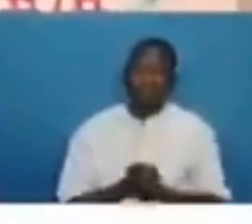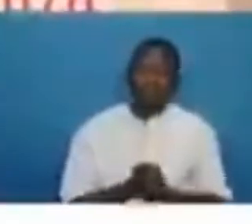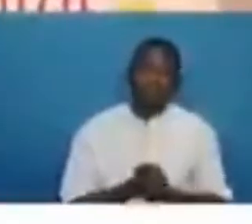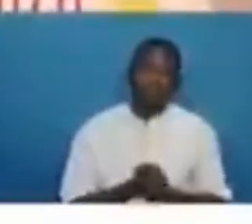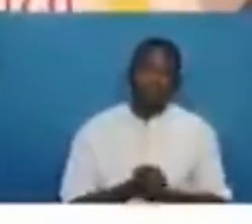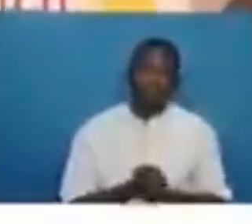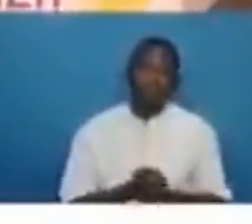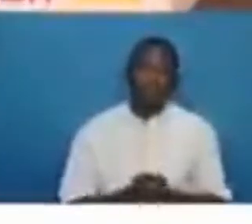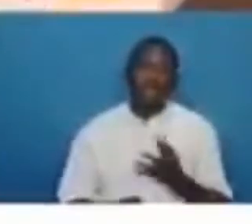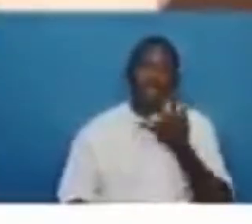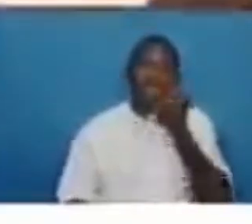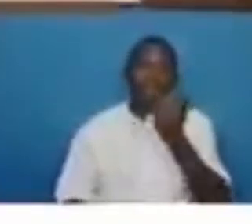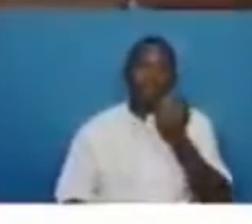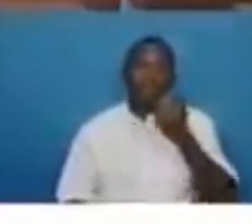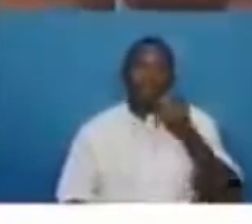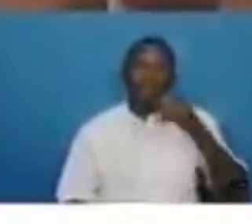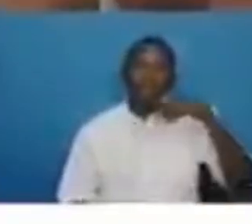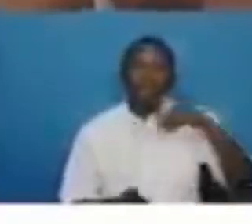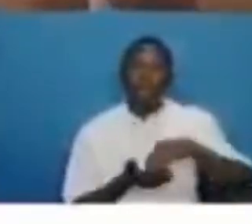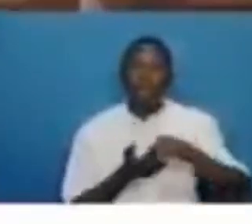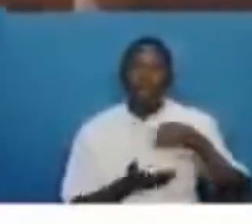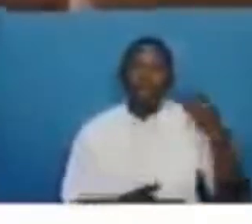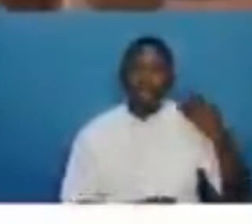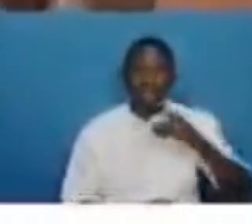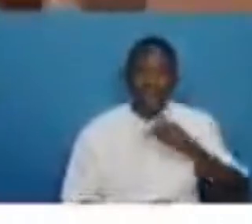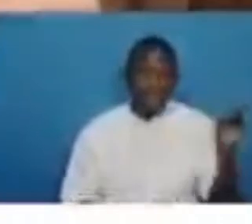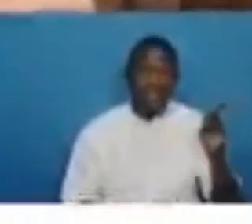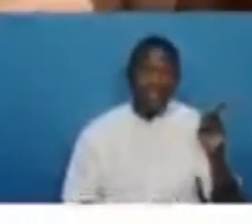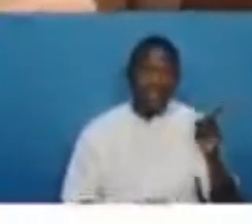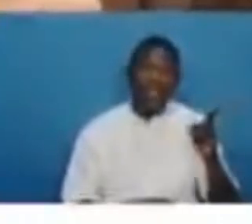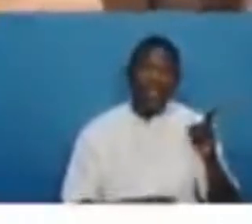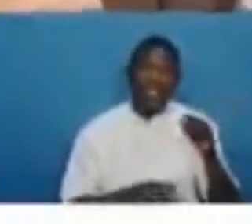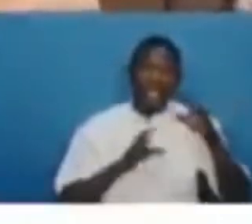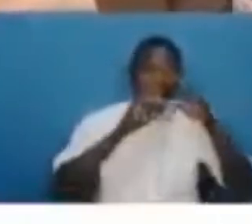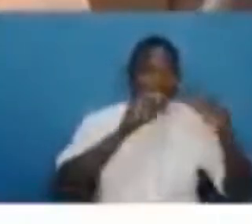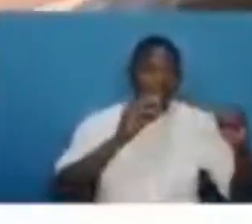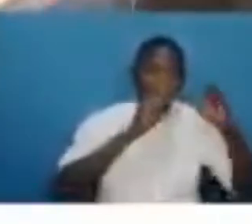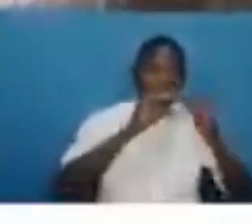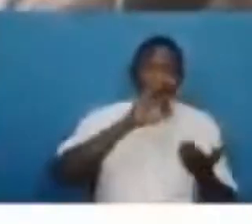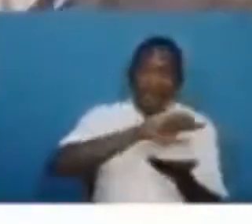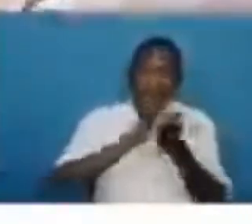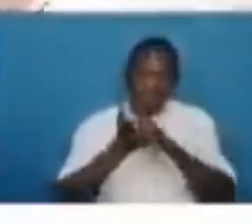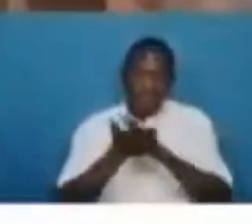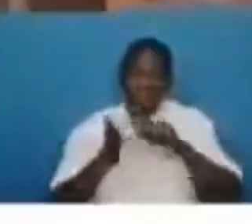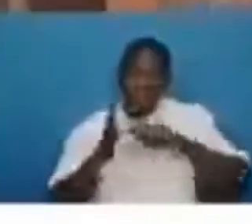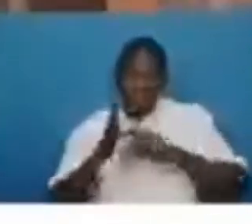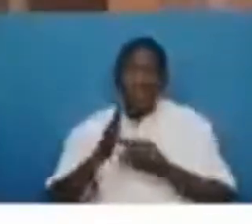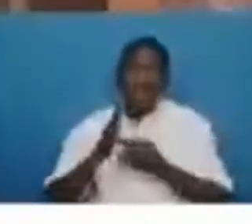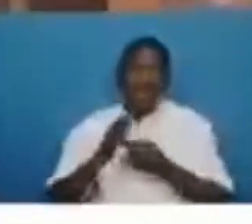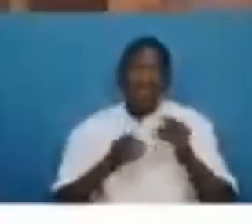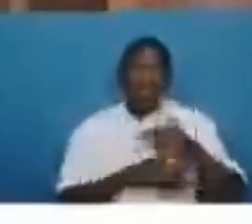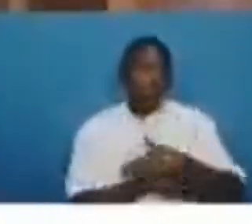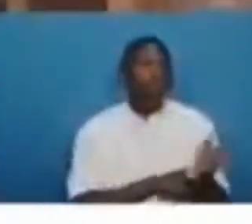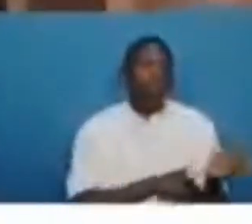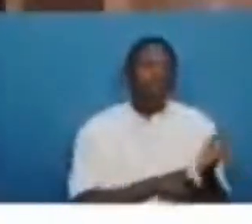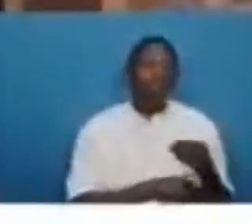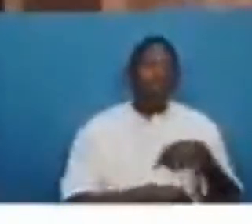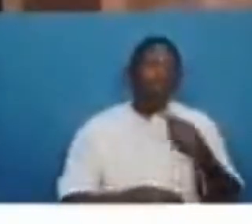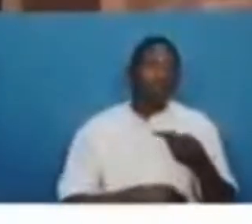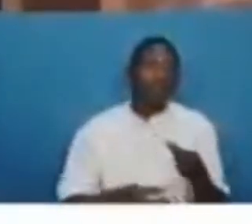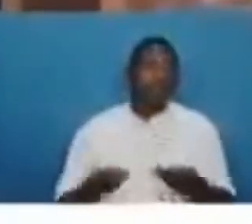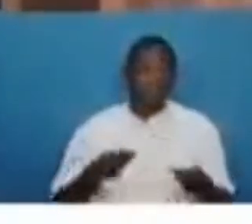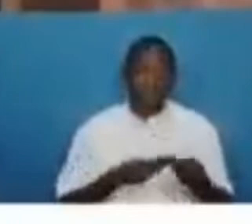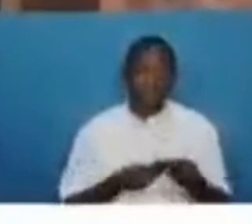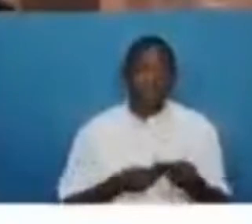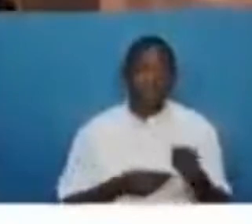The $50 million modern facility has officially opened its doors for business and is expected to enhance economic